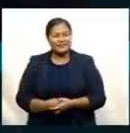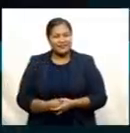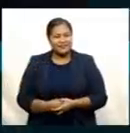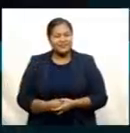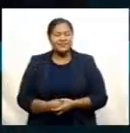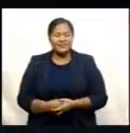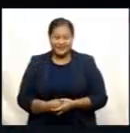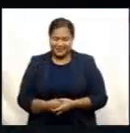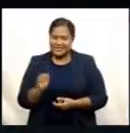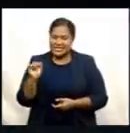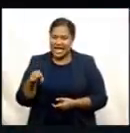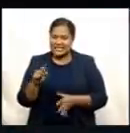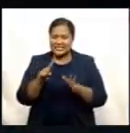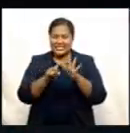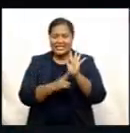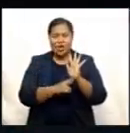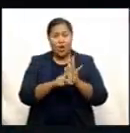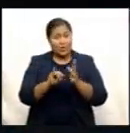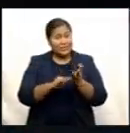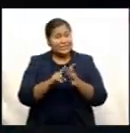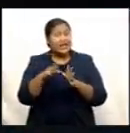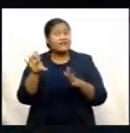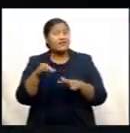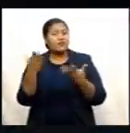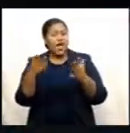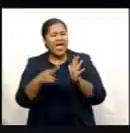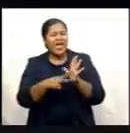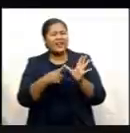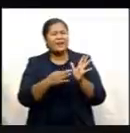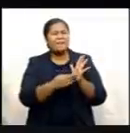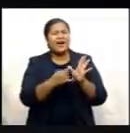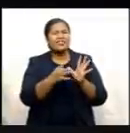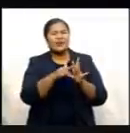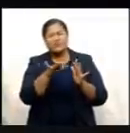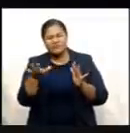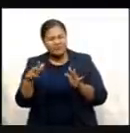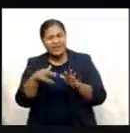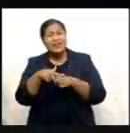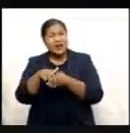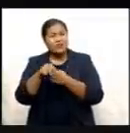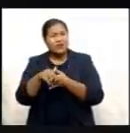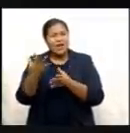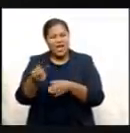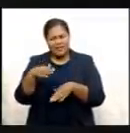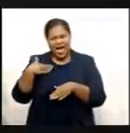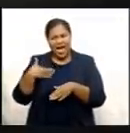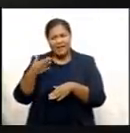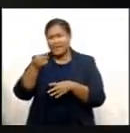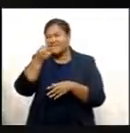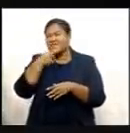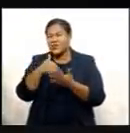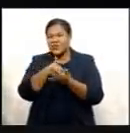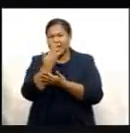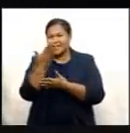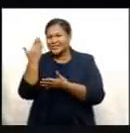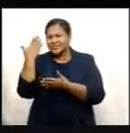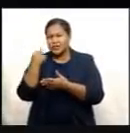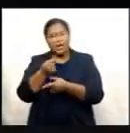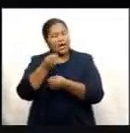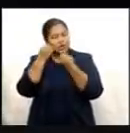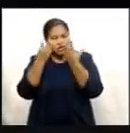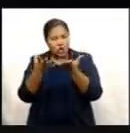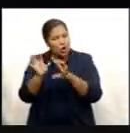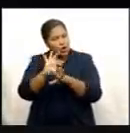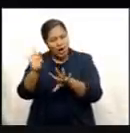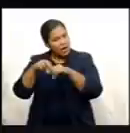Yes, Edwin, Inosi Kurindrani, who is from Namatakula in Nanronga, went live a few days ago showing his disagreement